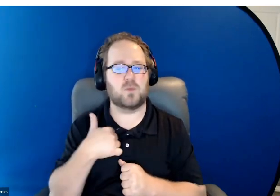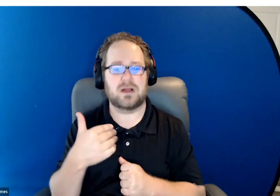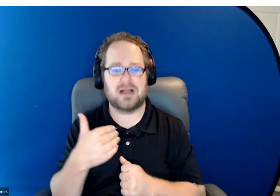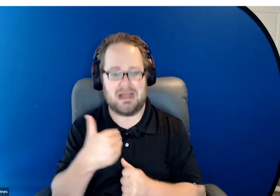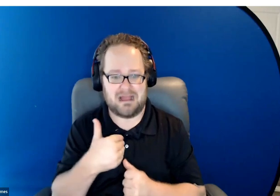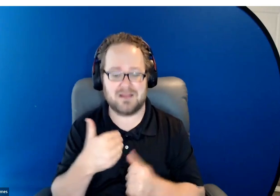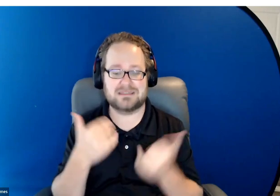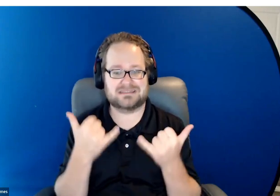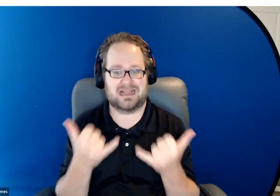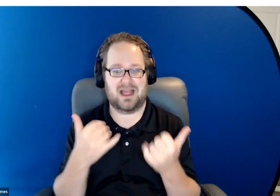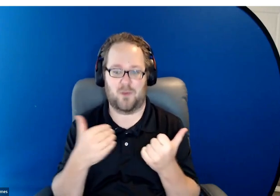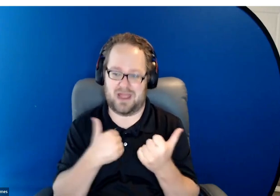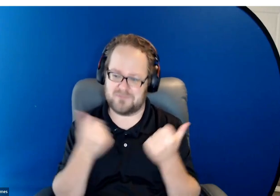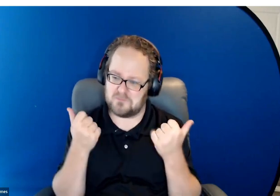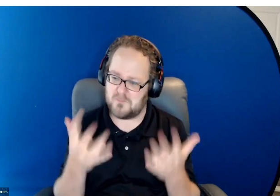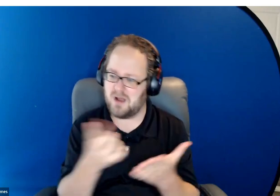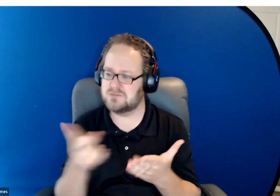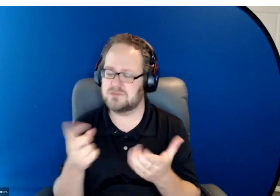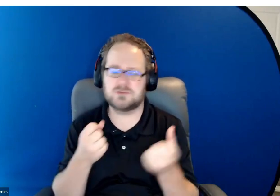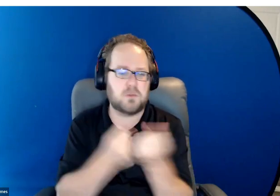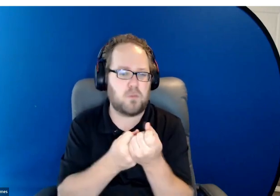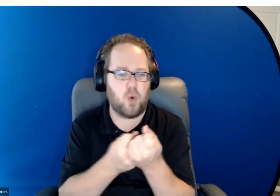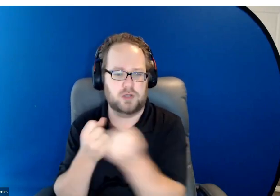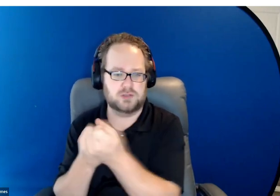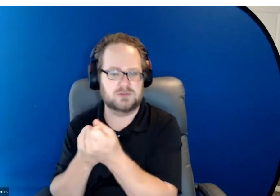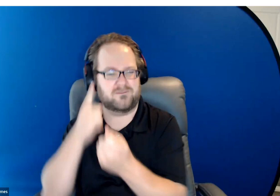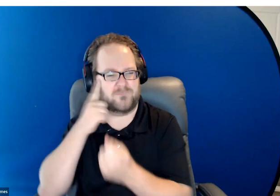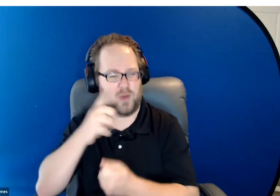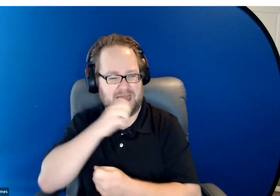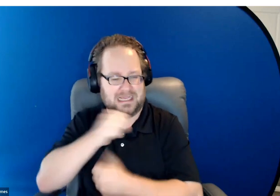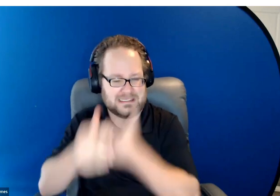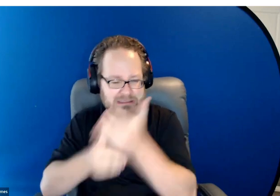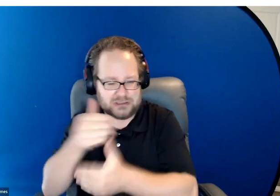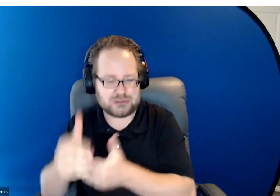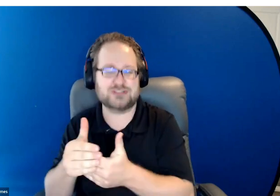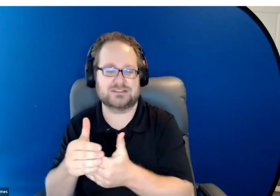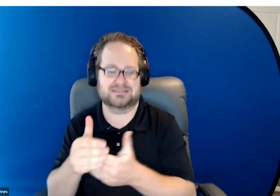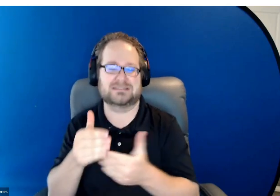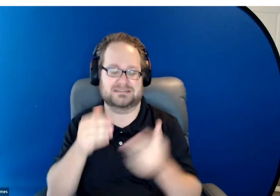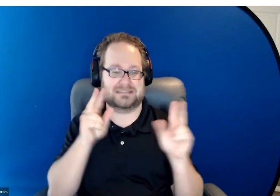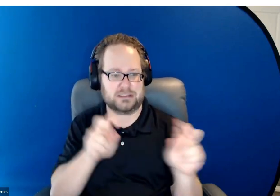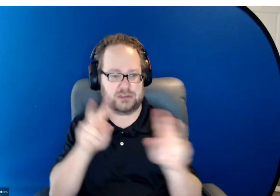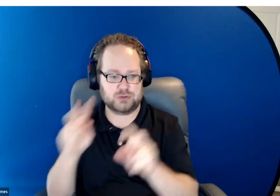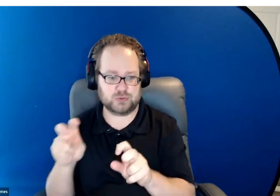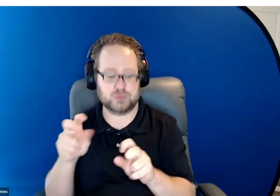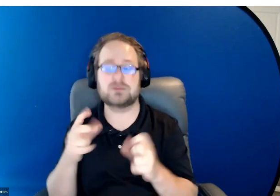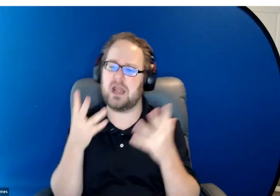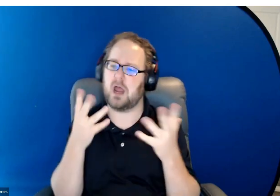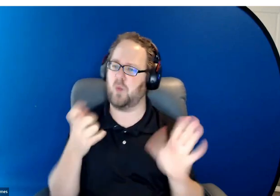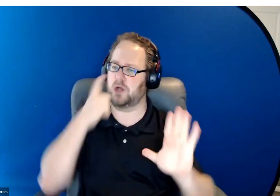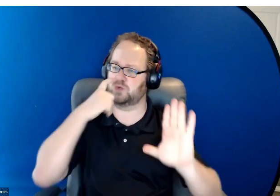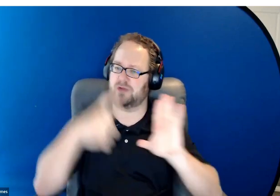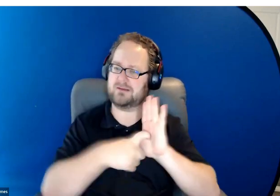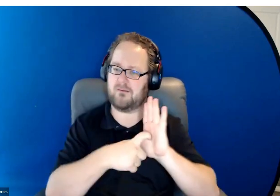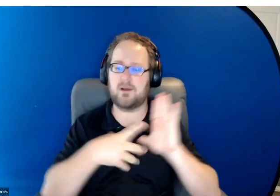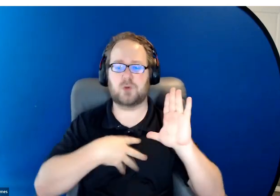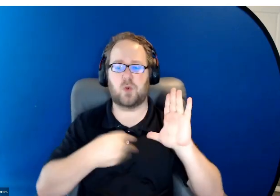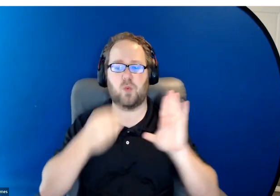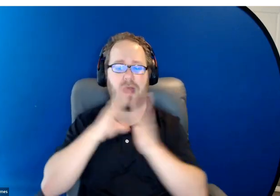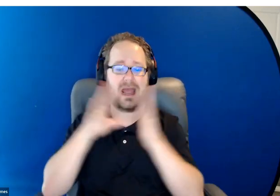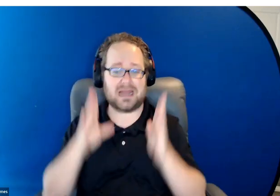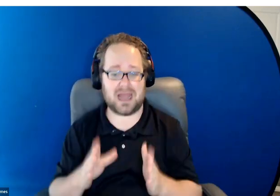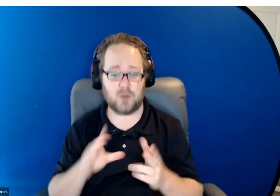issues. And I want to explicitly recognize the strong support from the White House and HHS